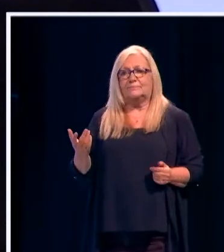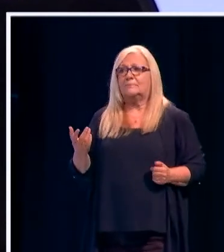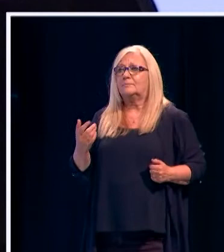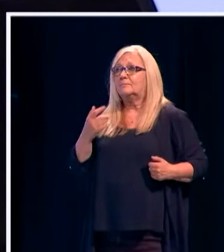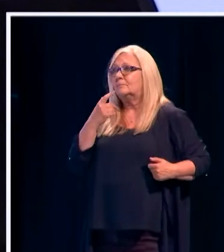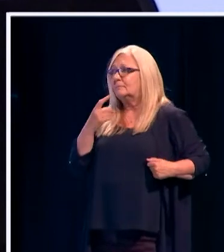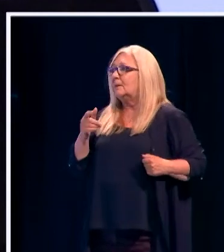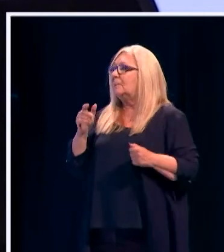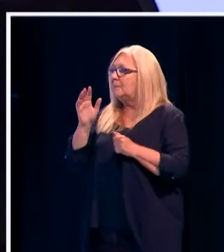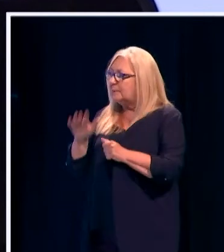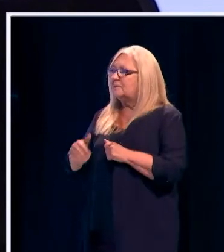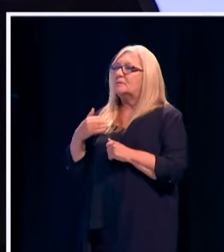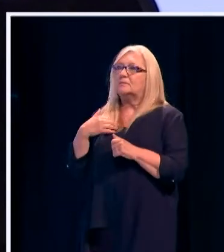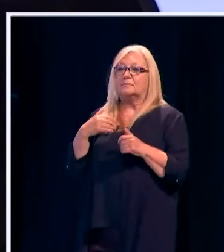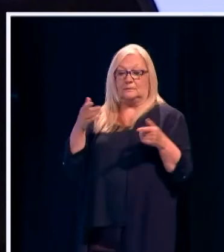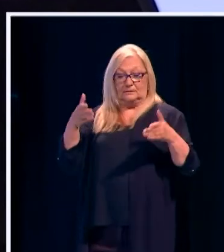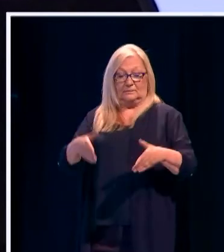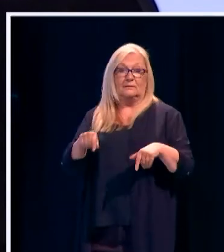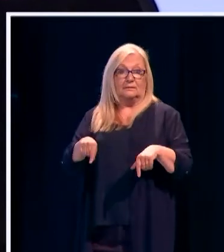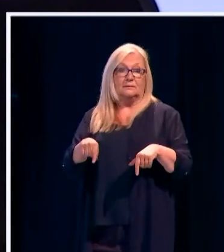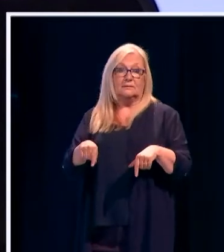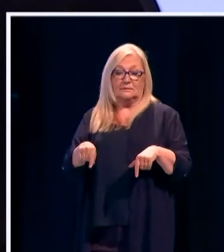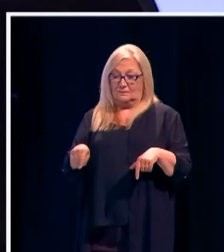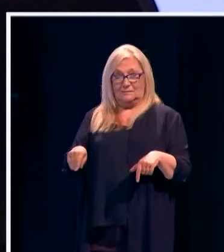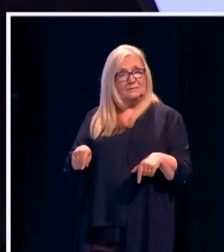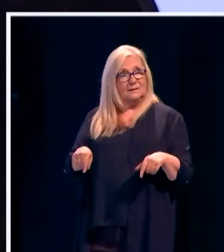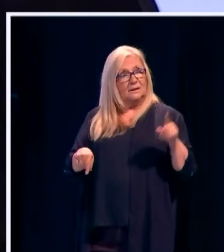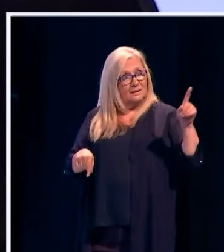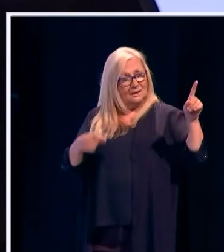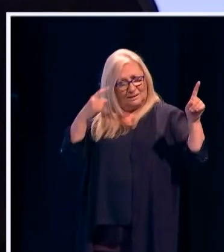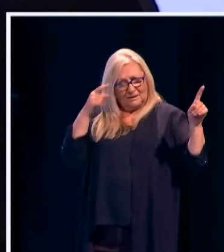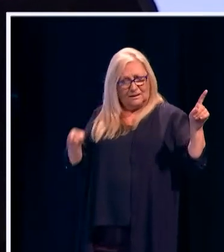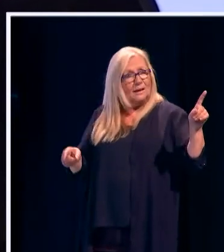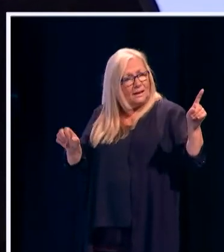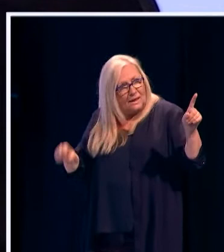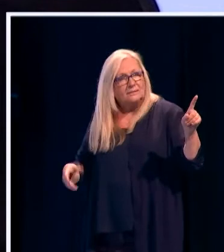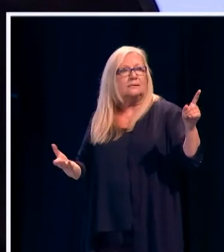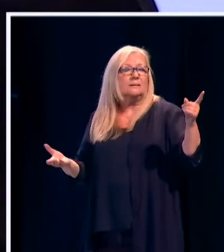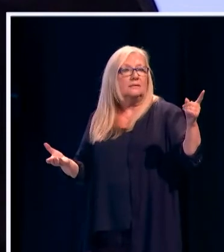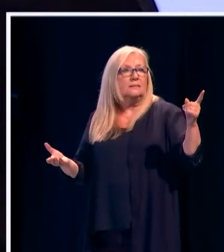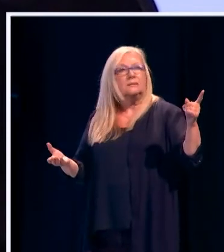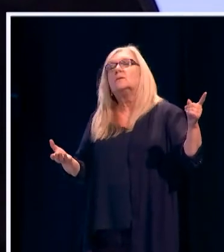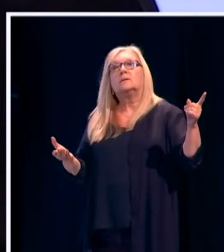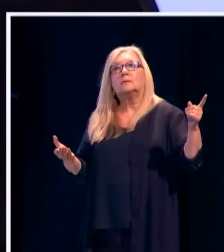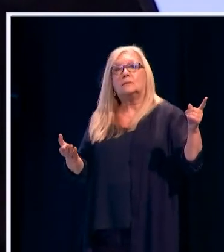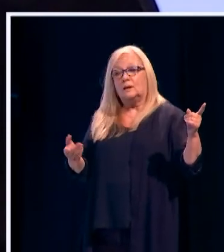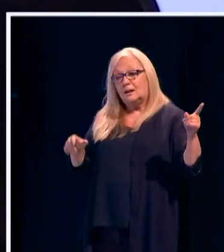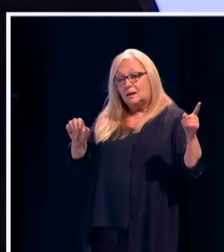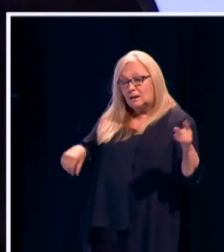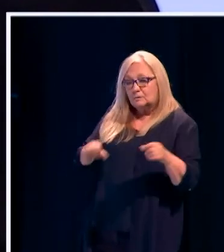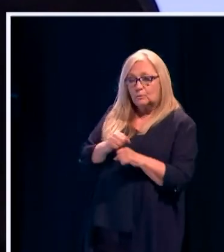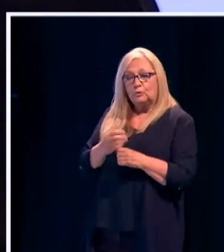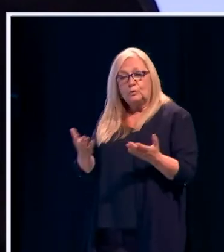just already grant to the DPOs. And then they can build, then they can work, show their work. This